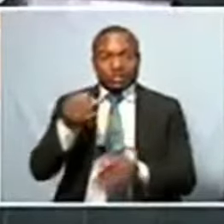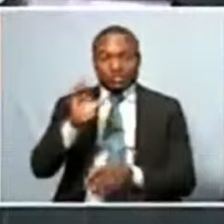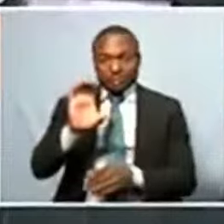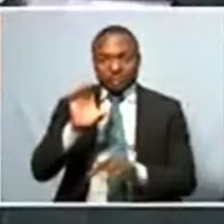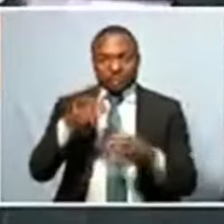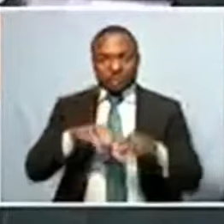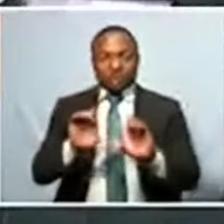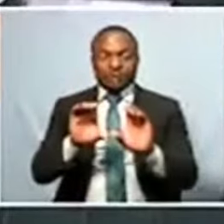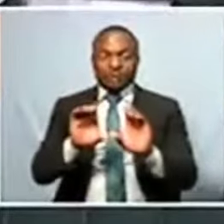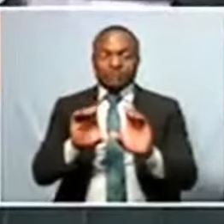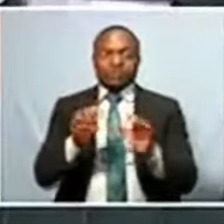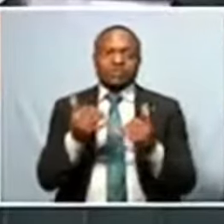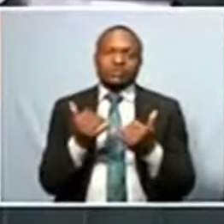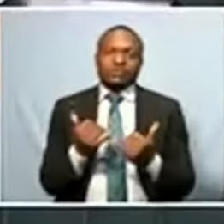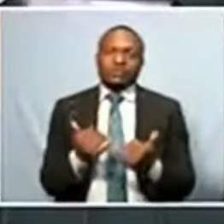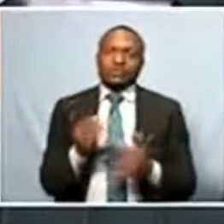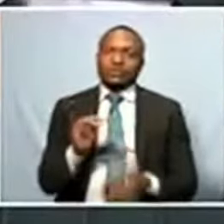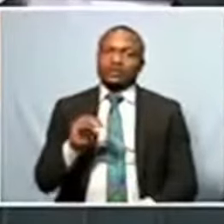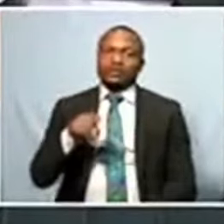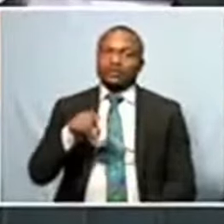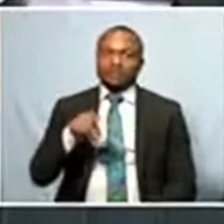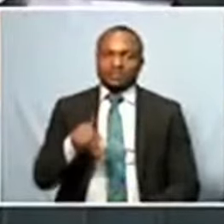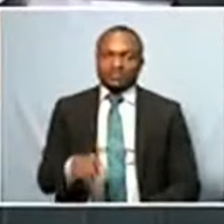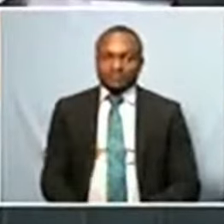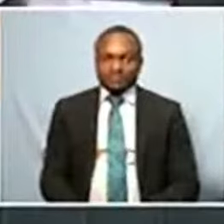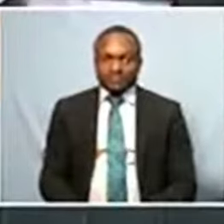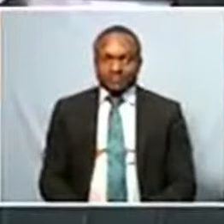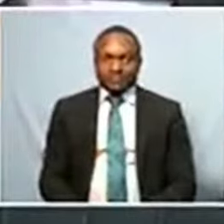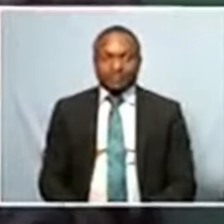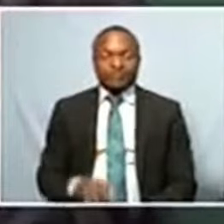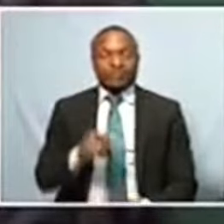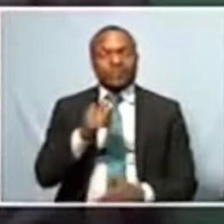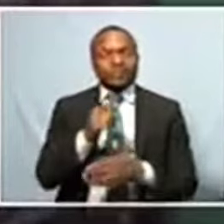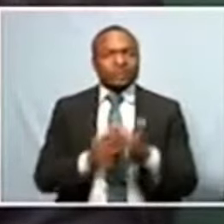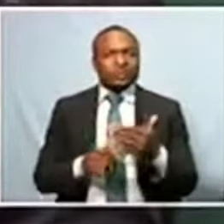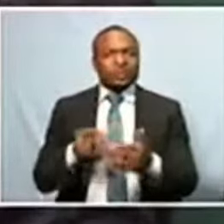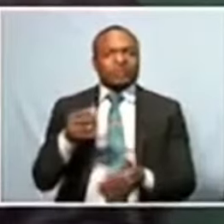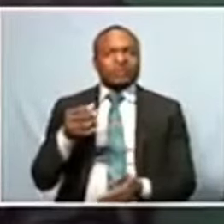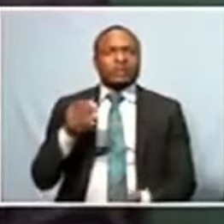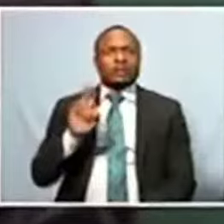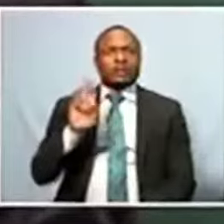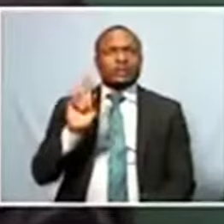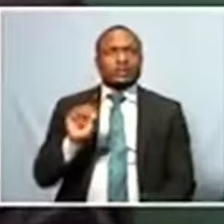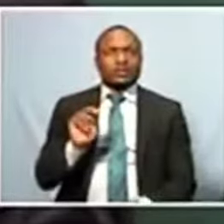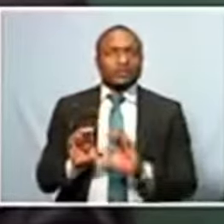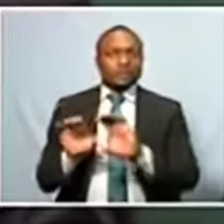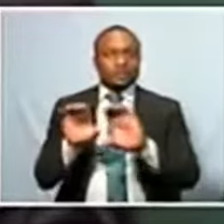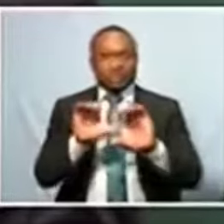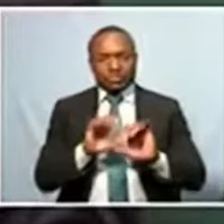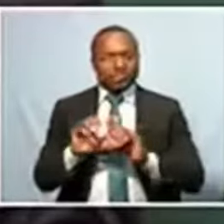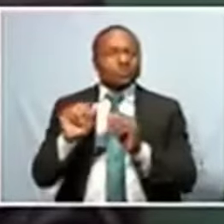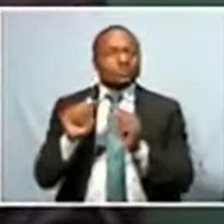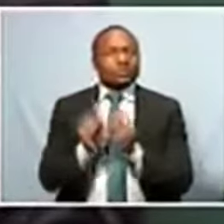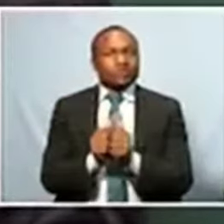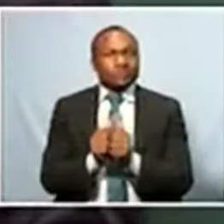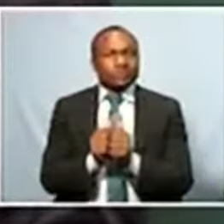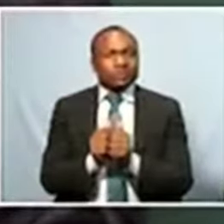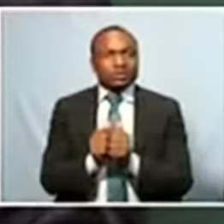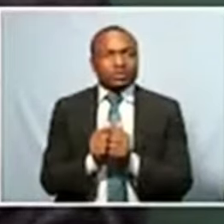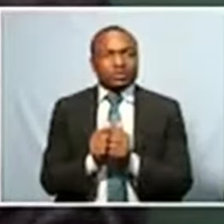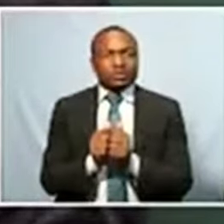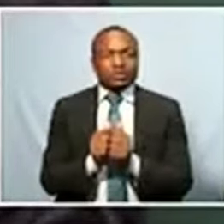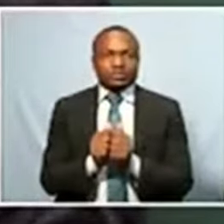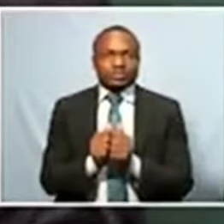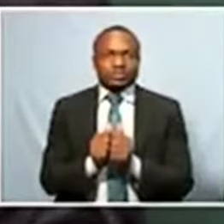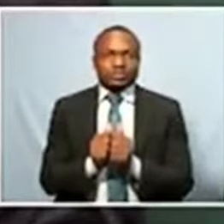will continue. Now, honorable member, yes, sir. What has got the UN summit to do with the that is a head where